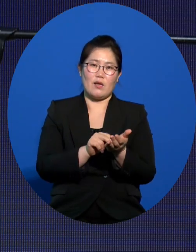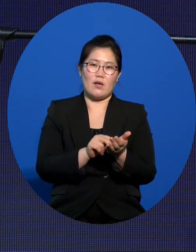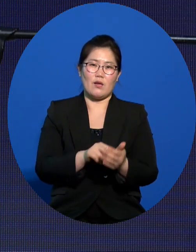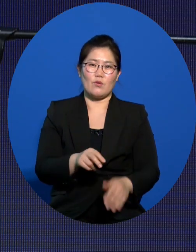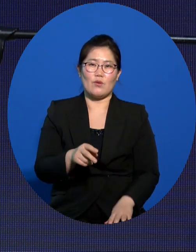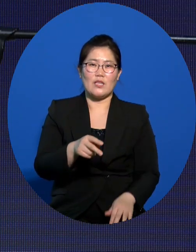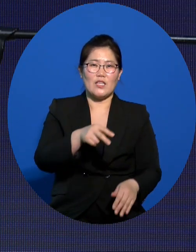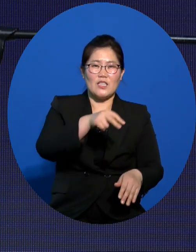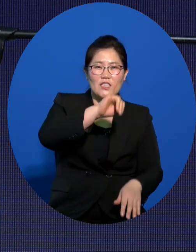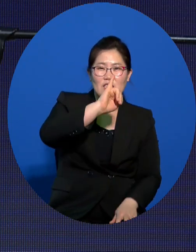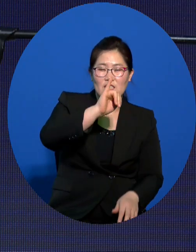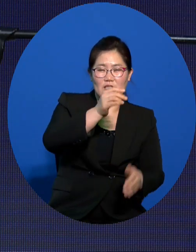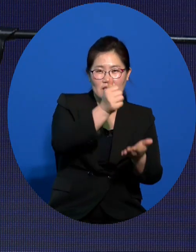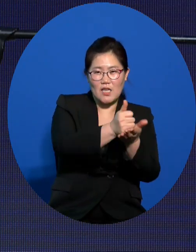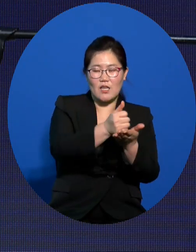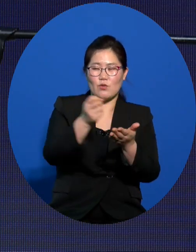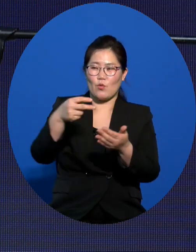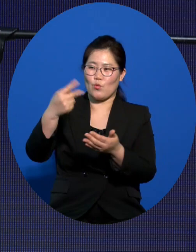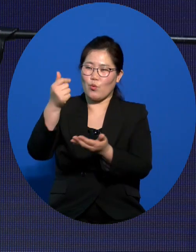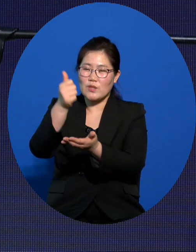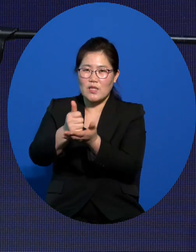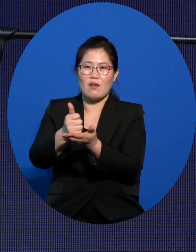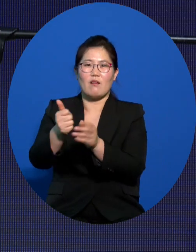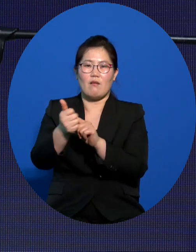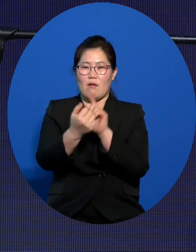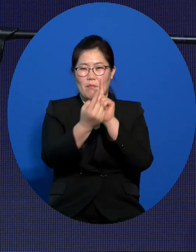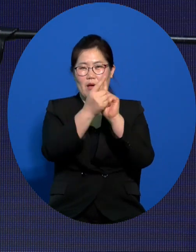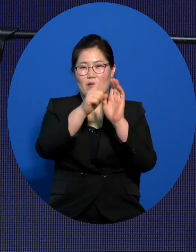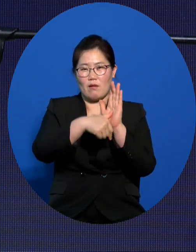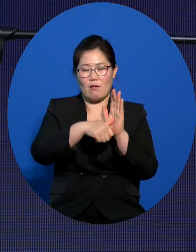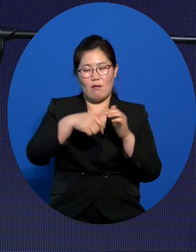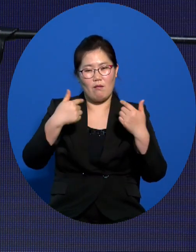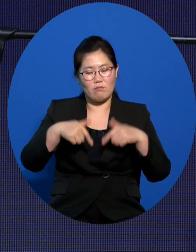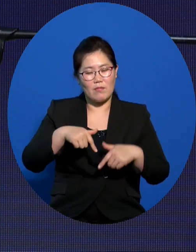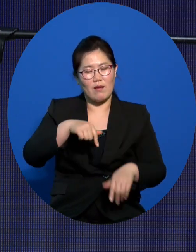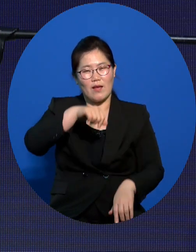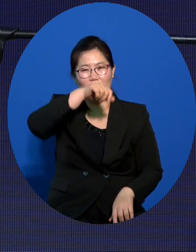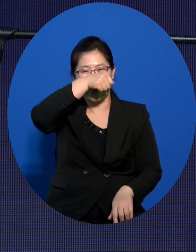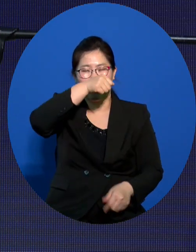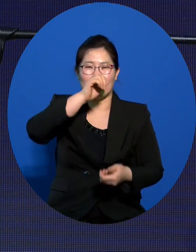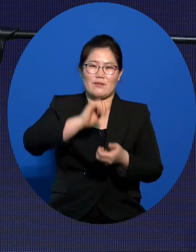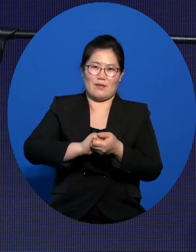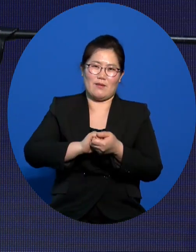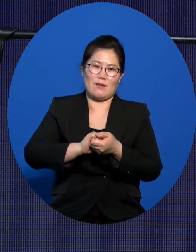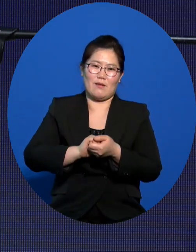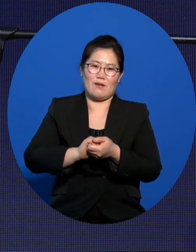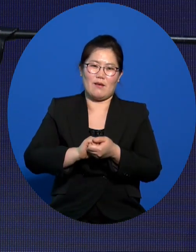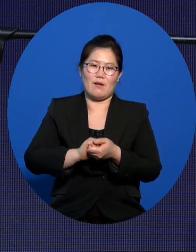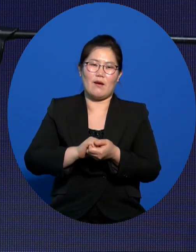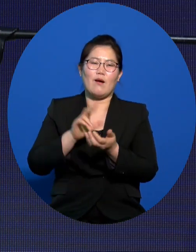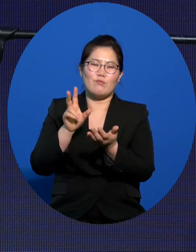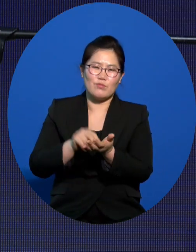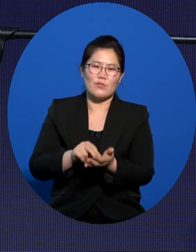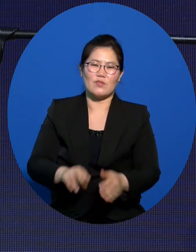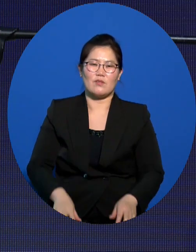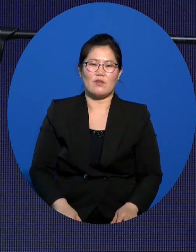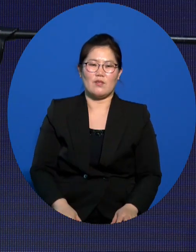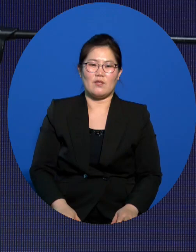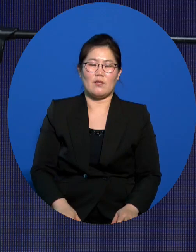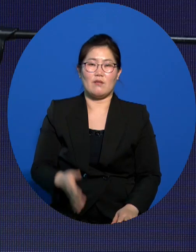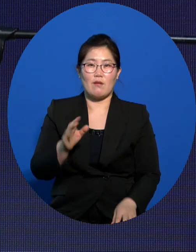general level. There's the mayors, the governors, for example. And when we talk with them,